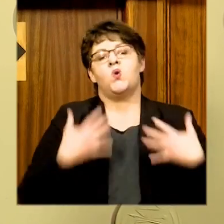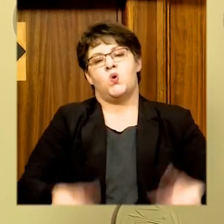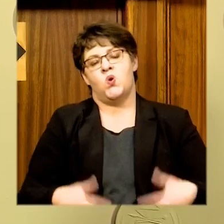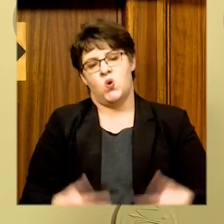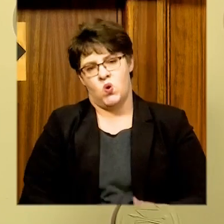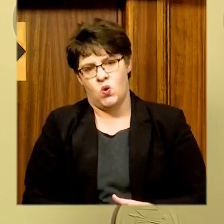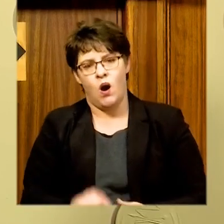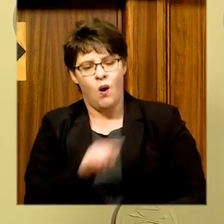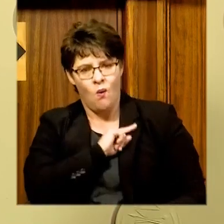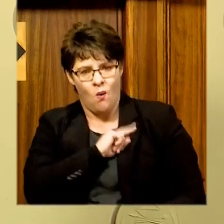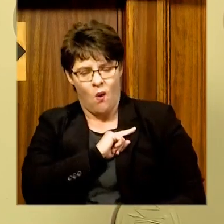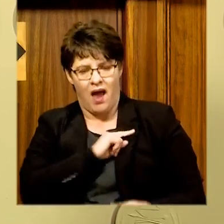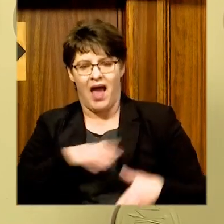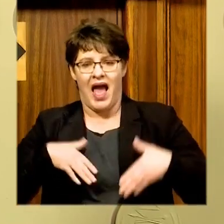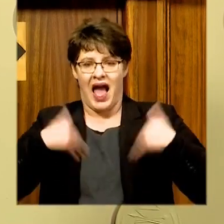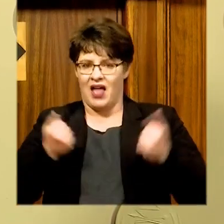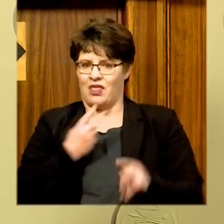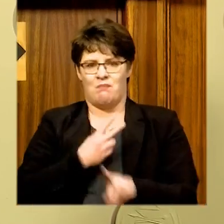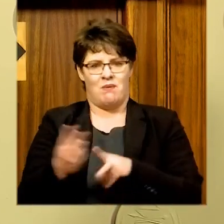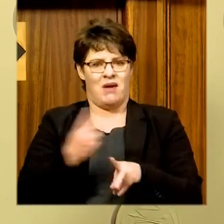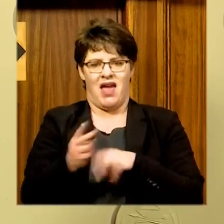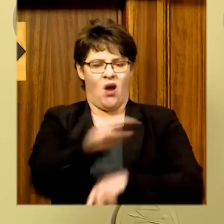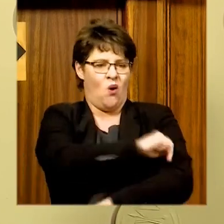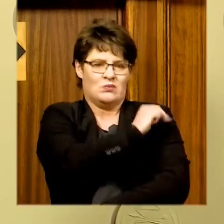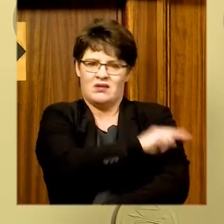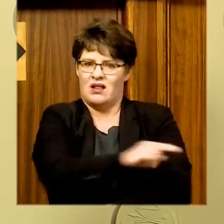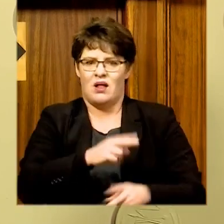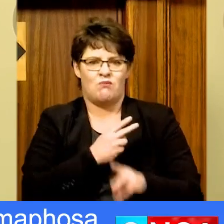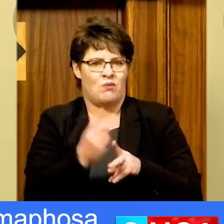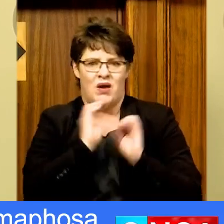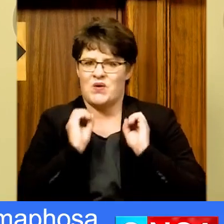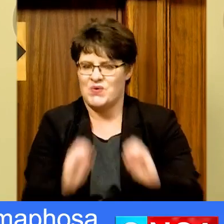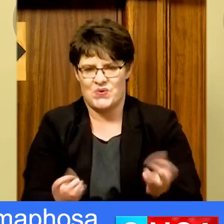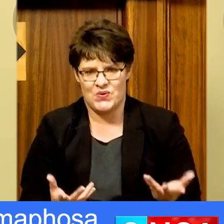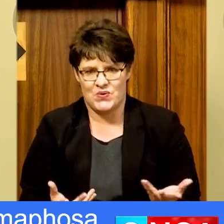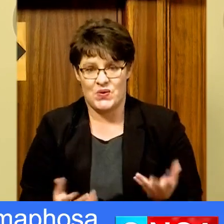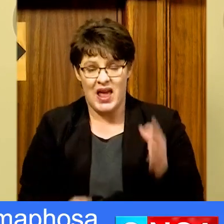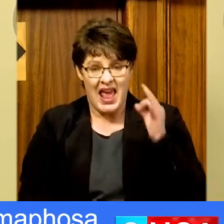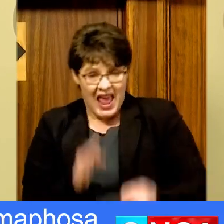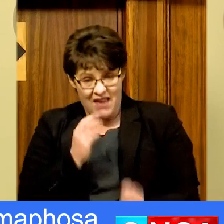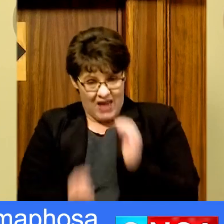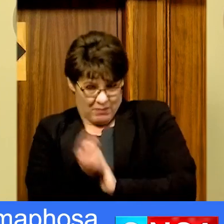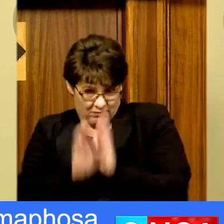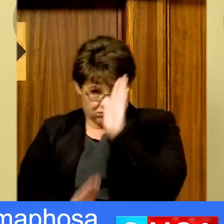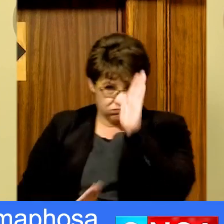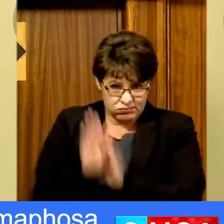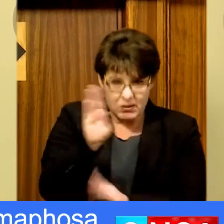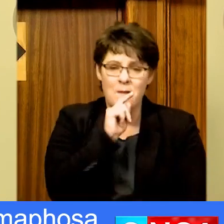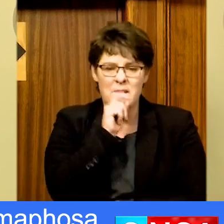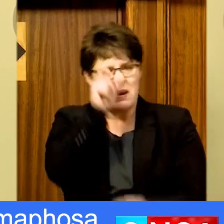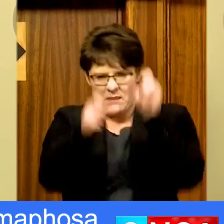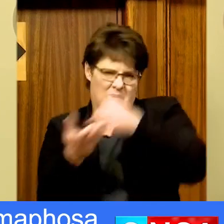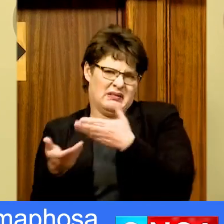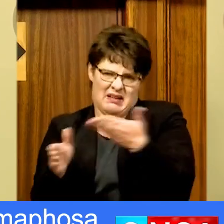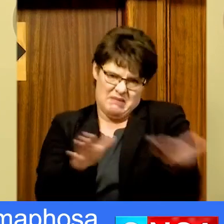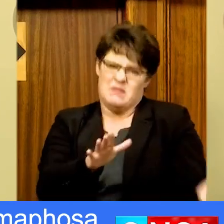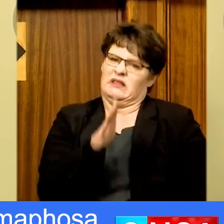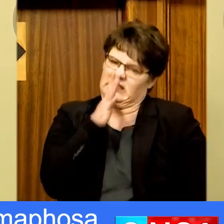health services were less prepared, which would have resulted in a far greater loss of